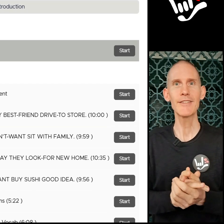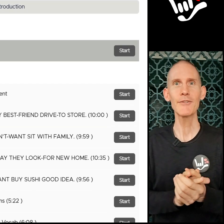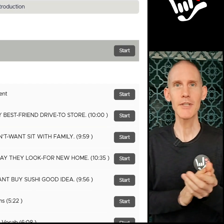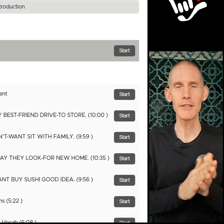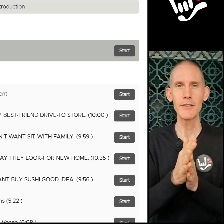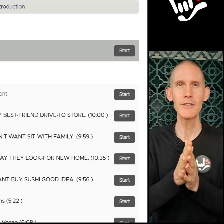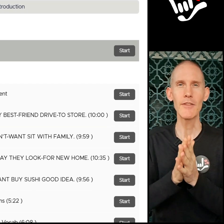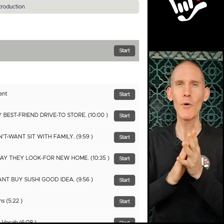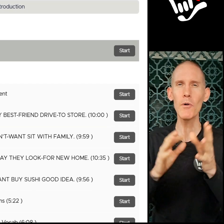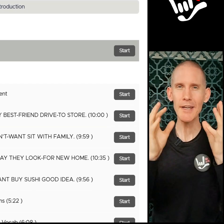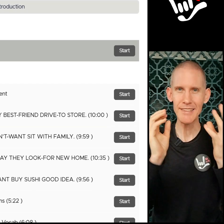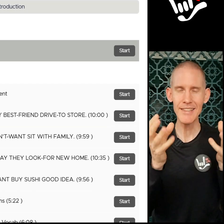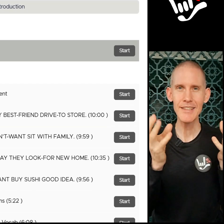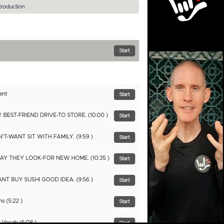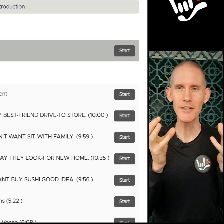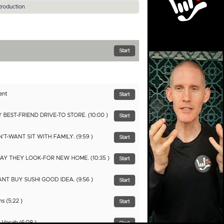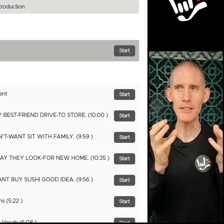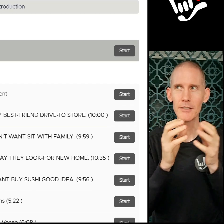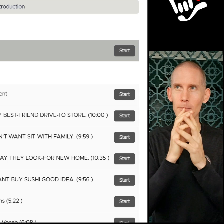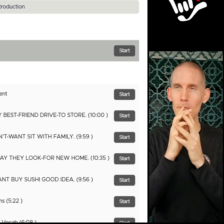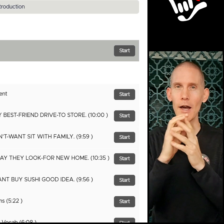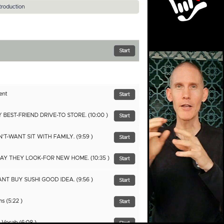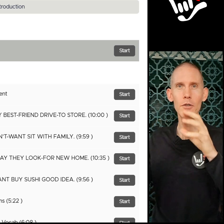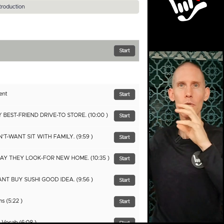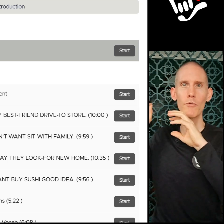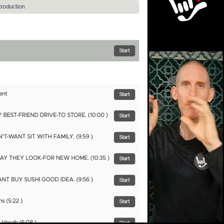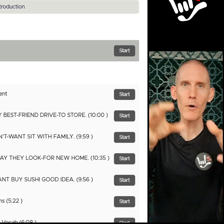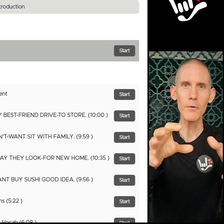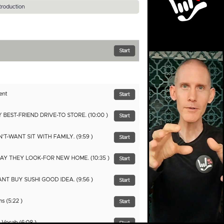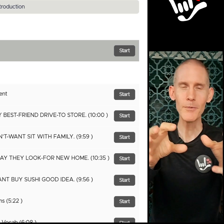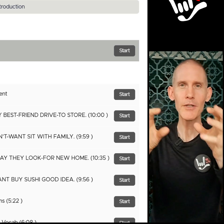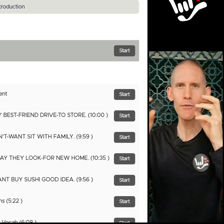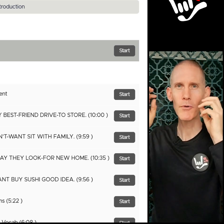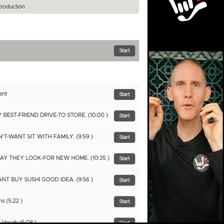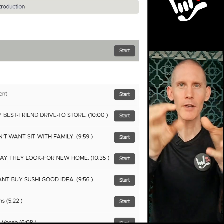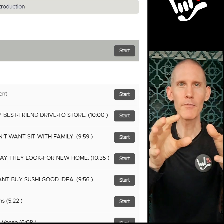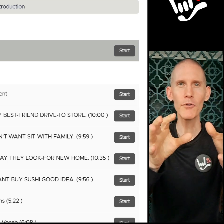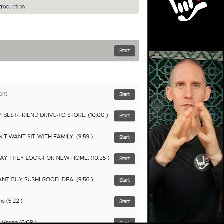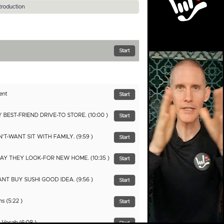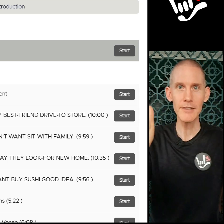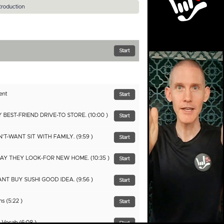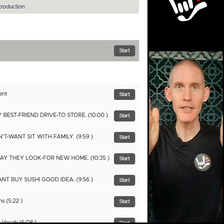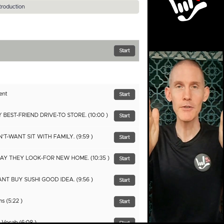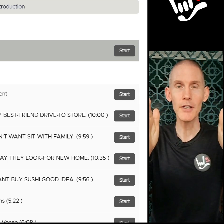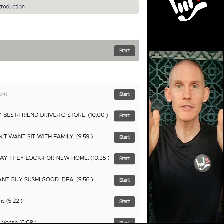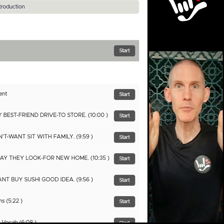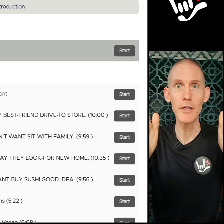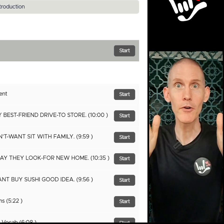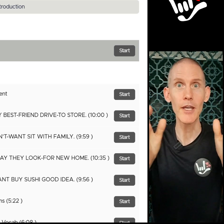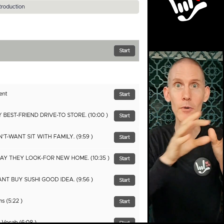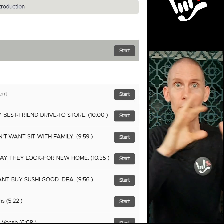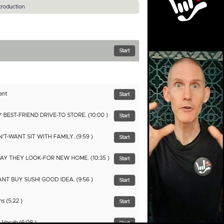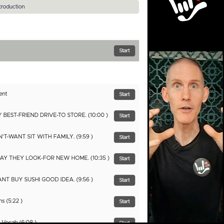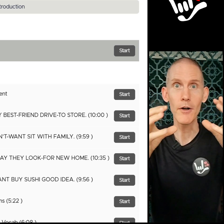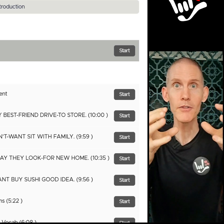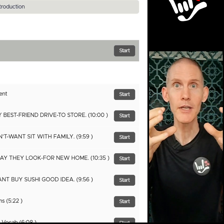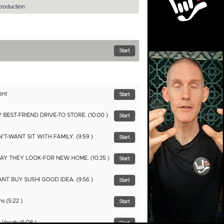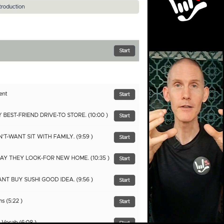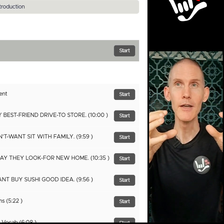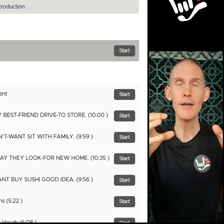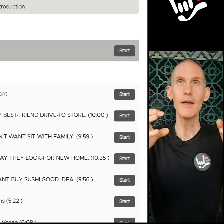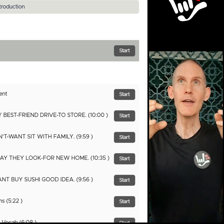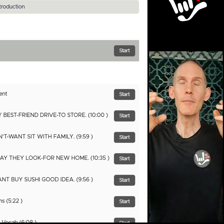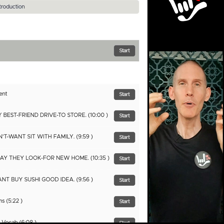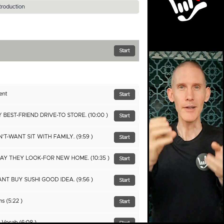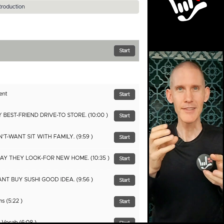Build ASL sentences, and the whole idea here is we could throw like a full sentence at you and just be like, okay, we're going to learn it all